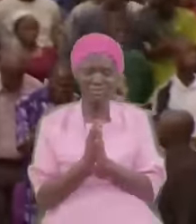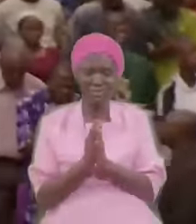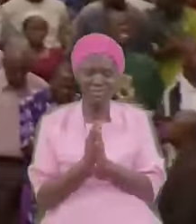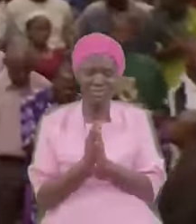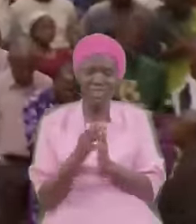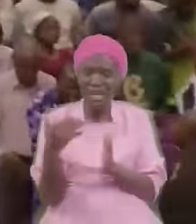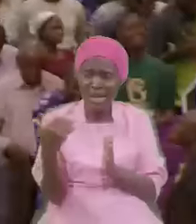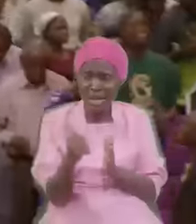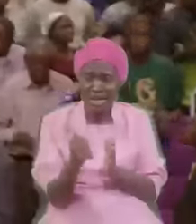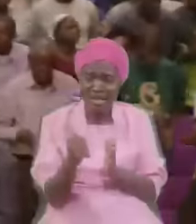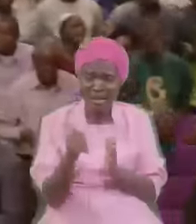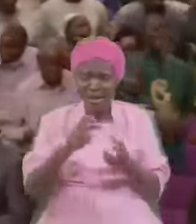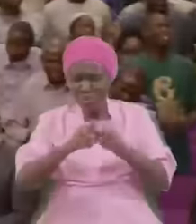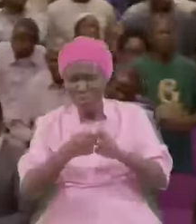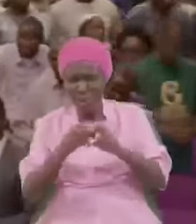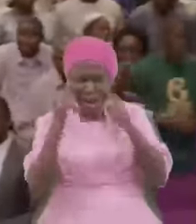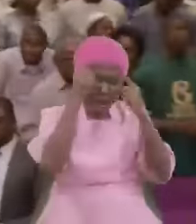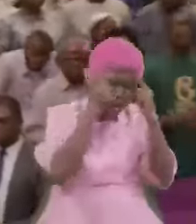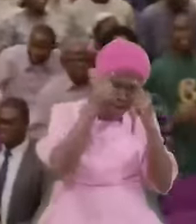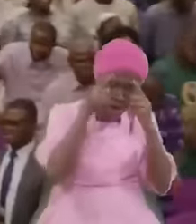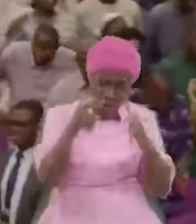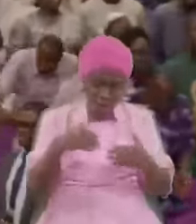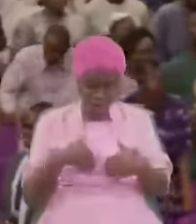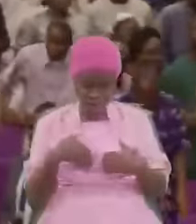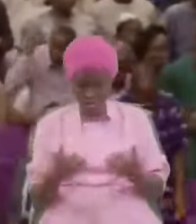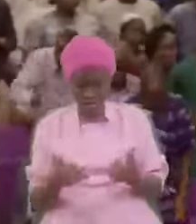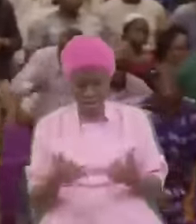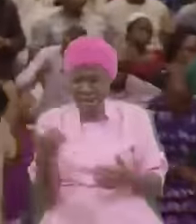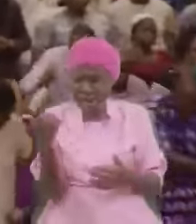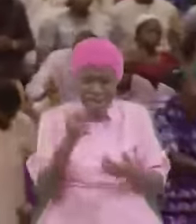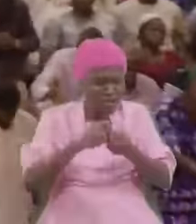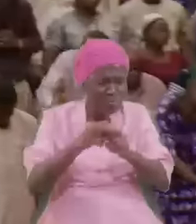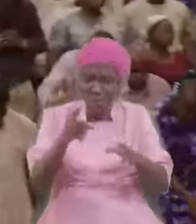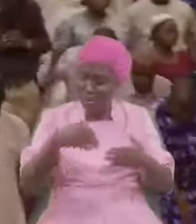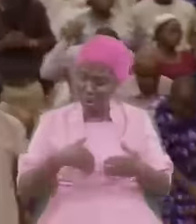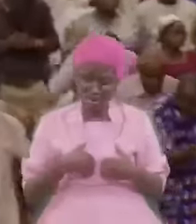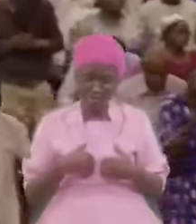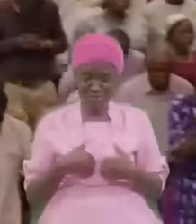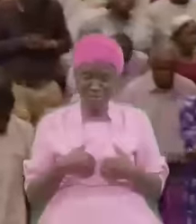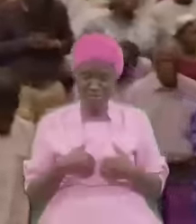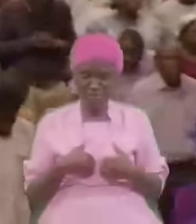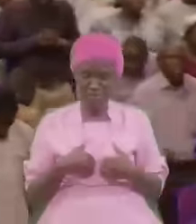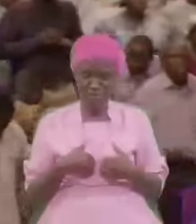Any concern you have, any problem you have,